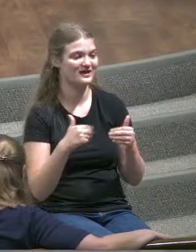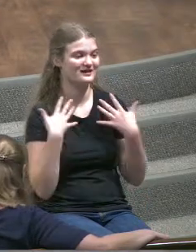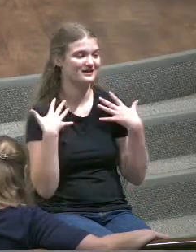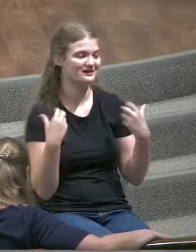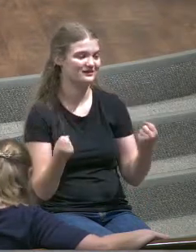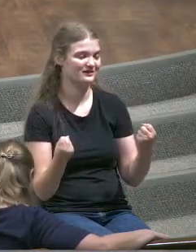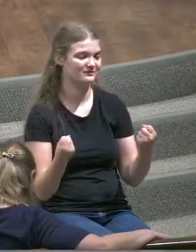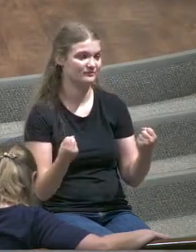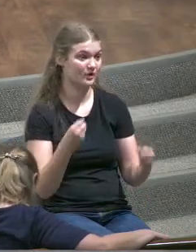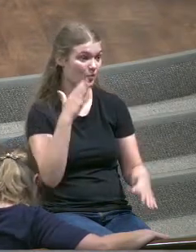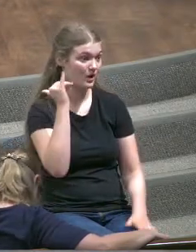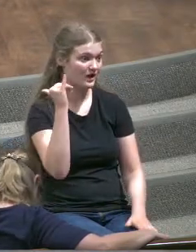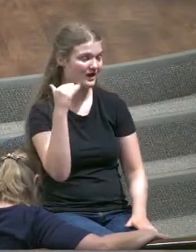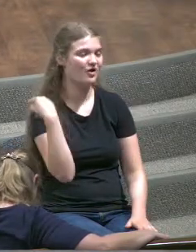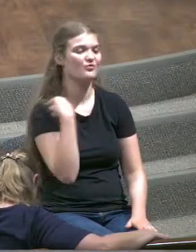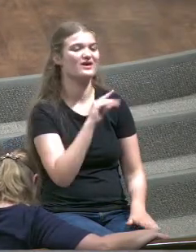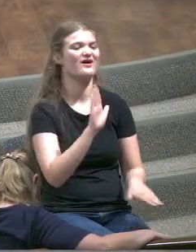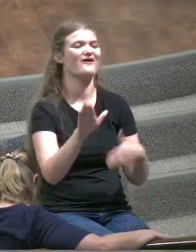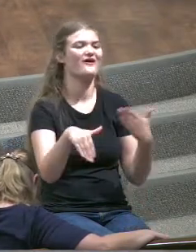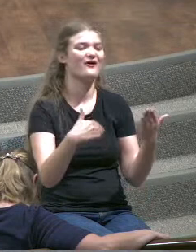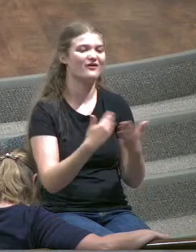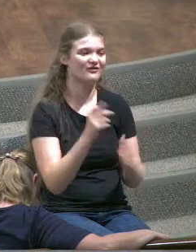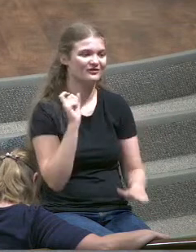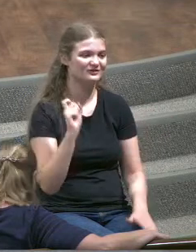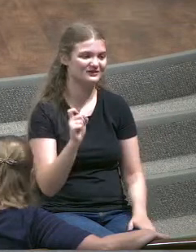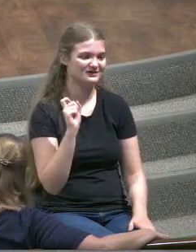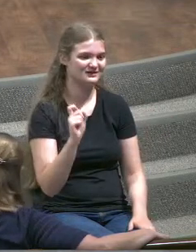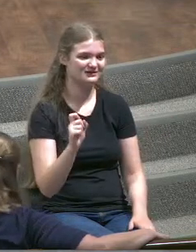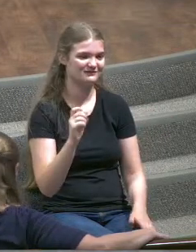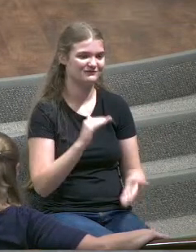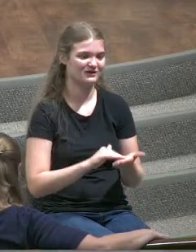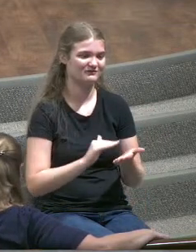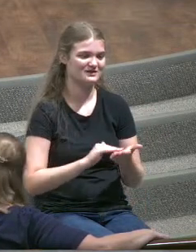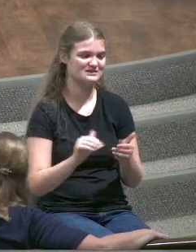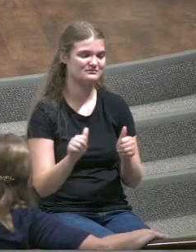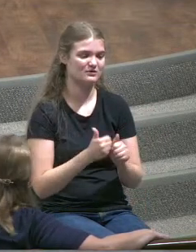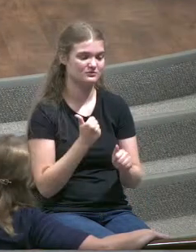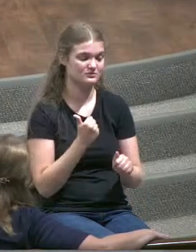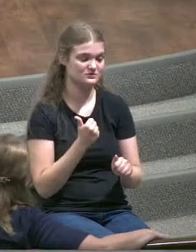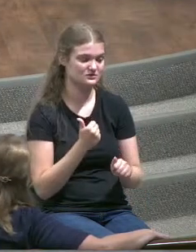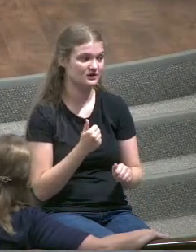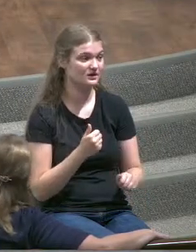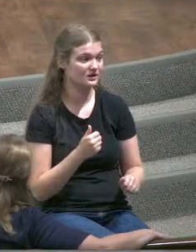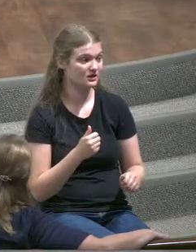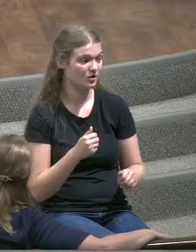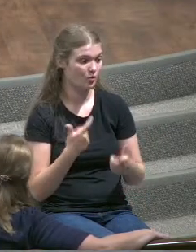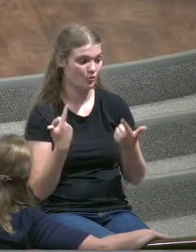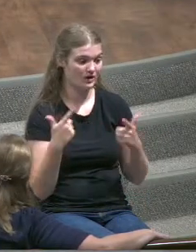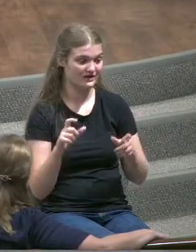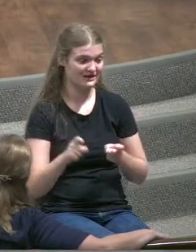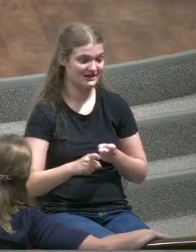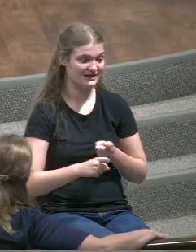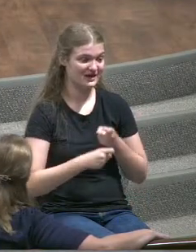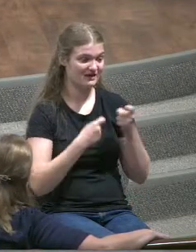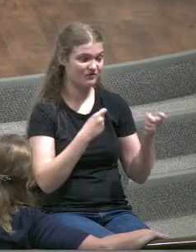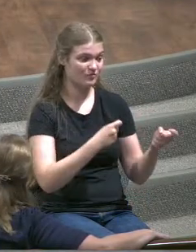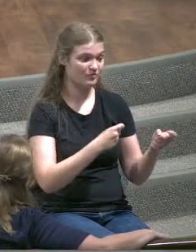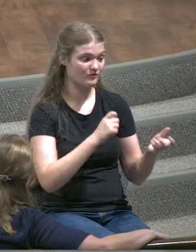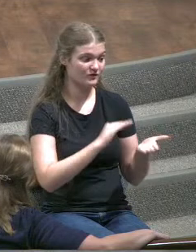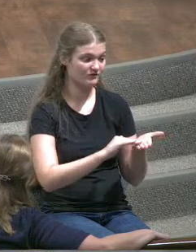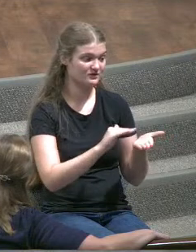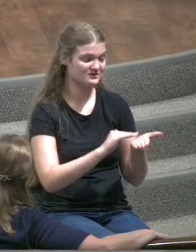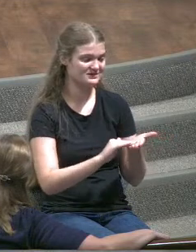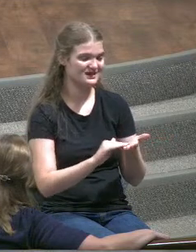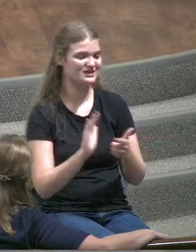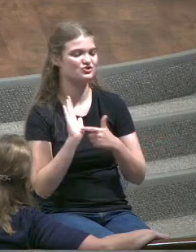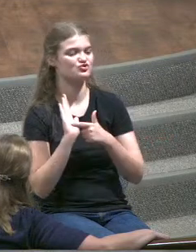Why? Because we all need it. And Jesus, in offering that forgiveness, demonstrated his power in that.